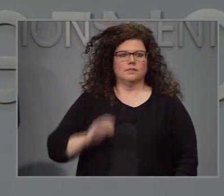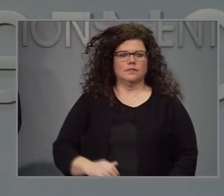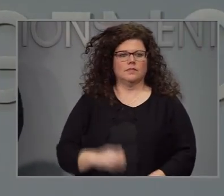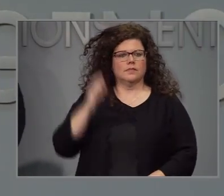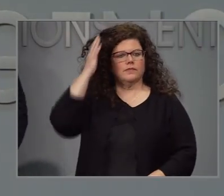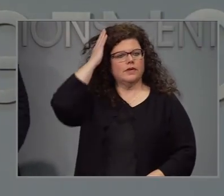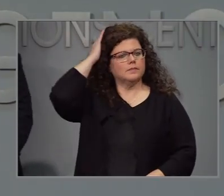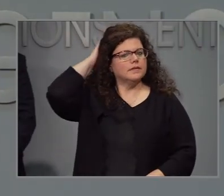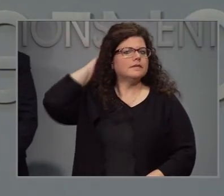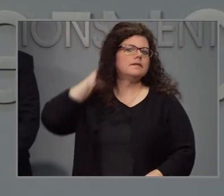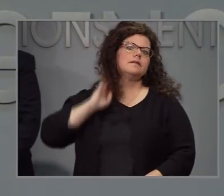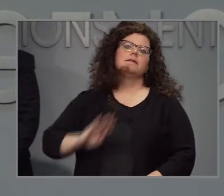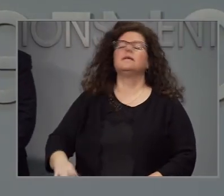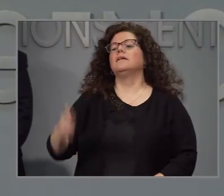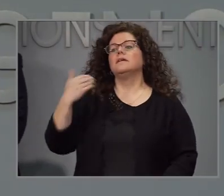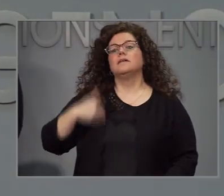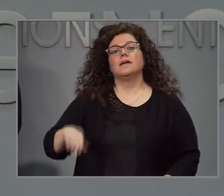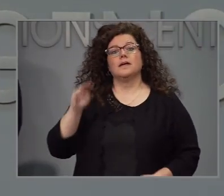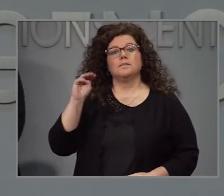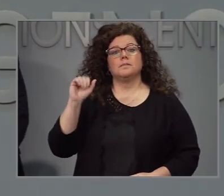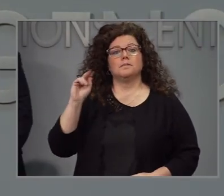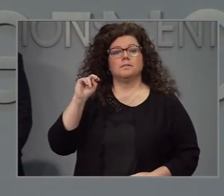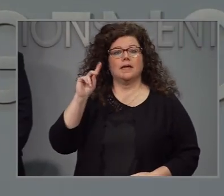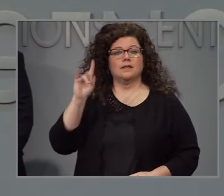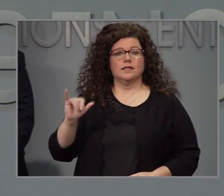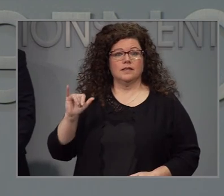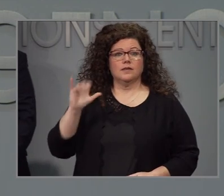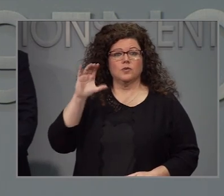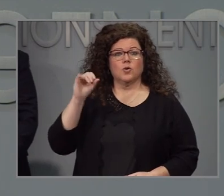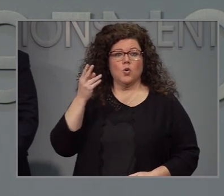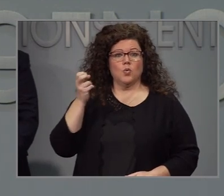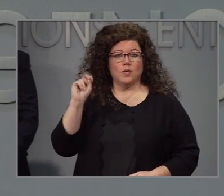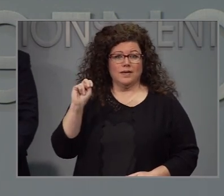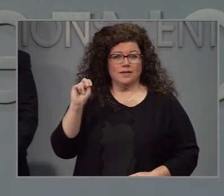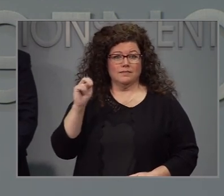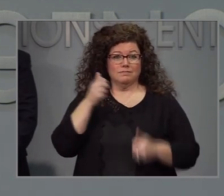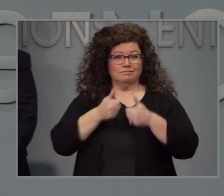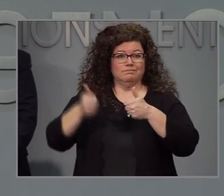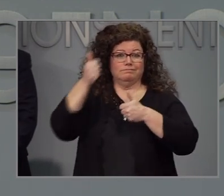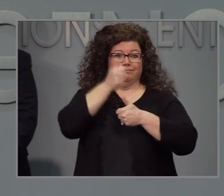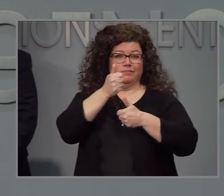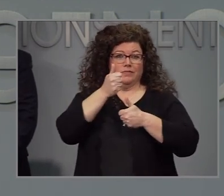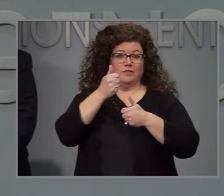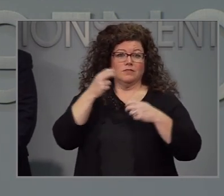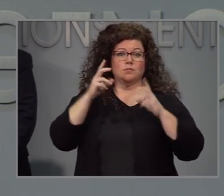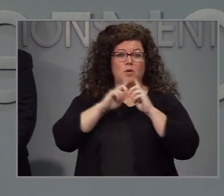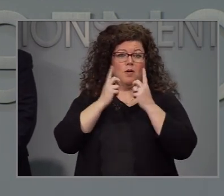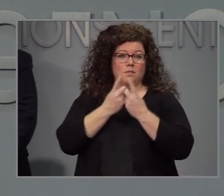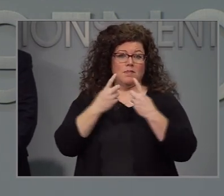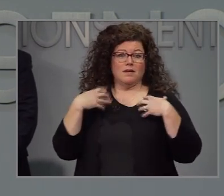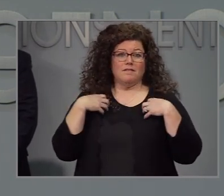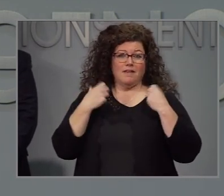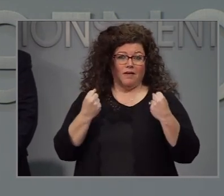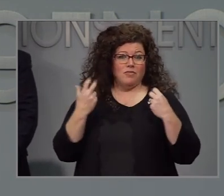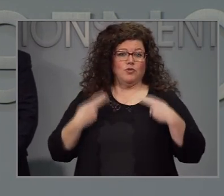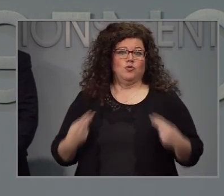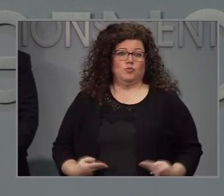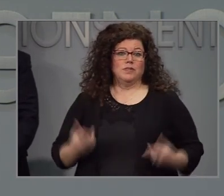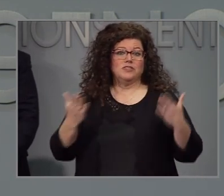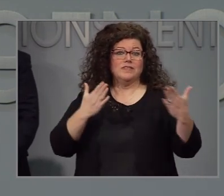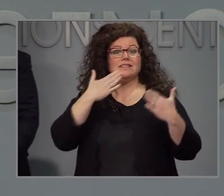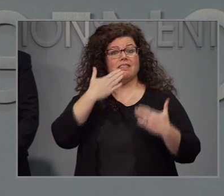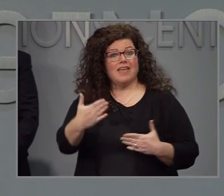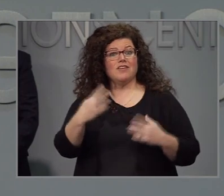Good afternoon. I'm Mandy Cohen, the Secretary of the Department of Health and Human Services for North Carolina. Thanks for joining us this